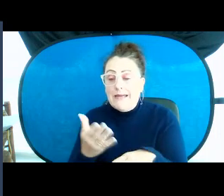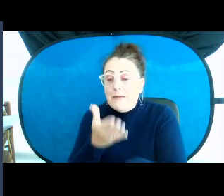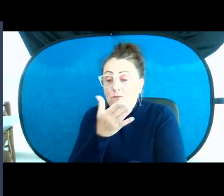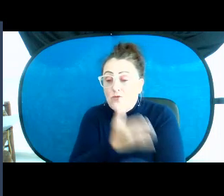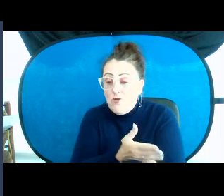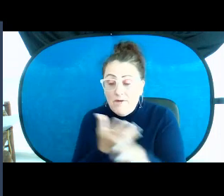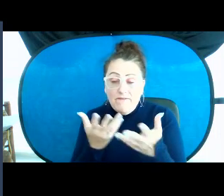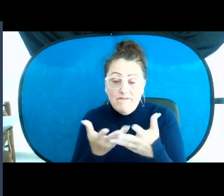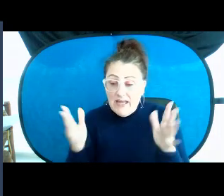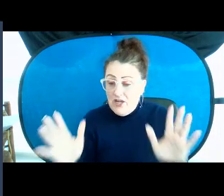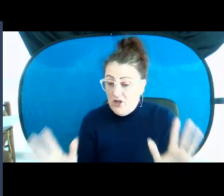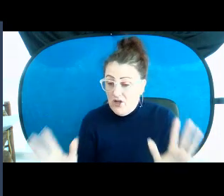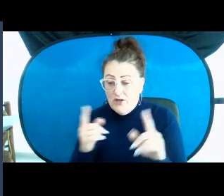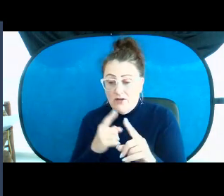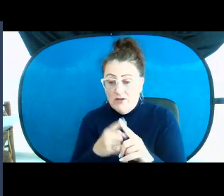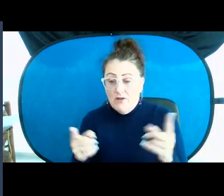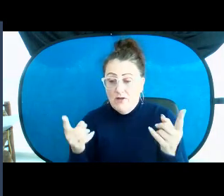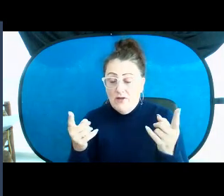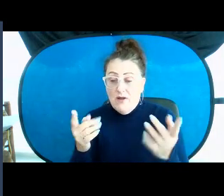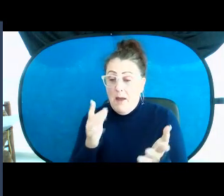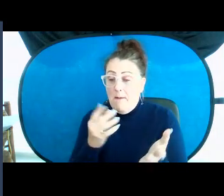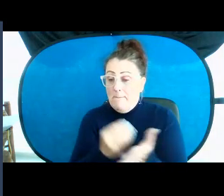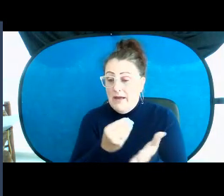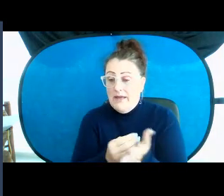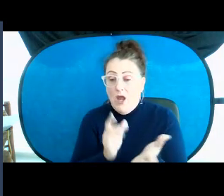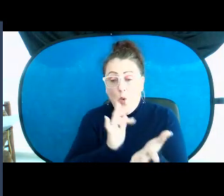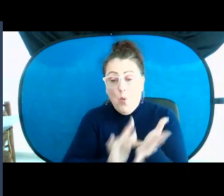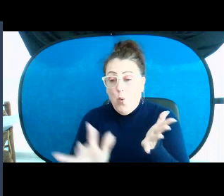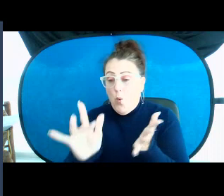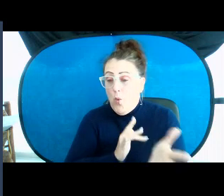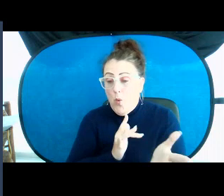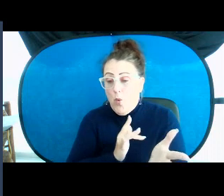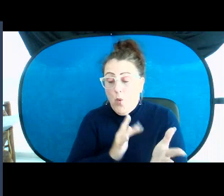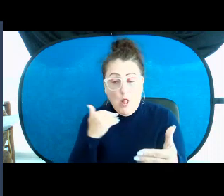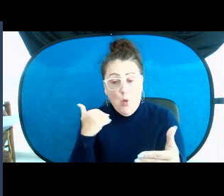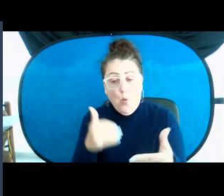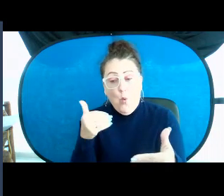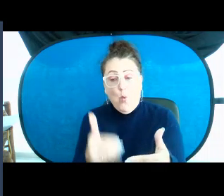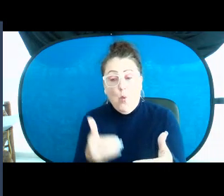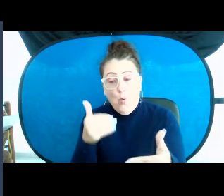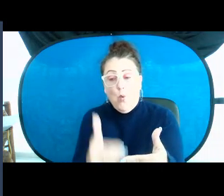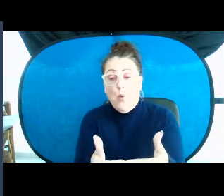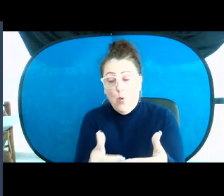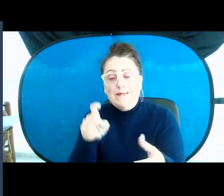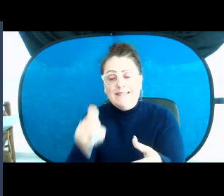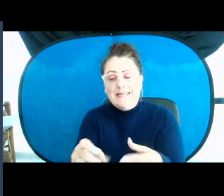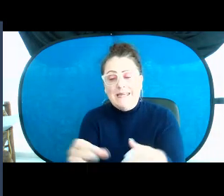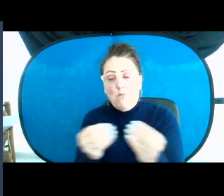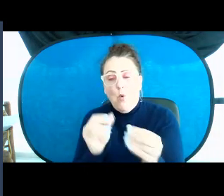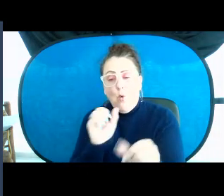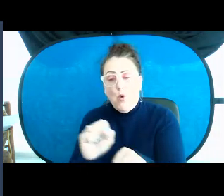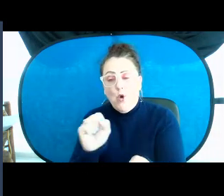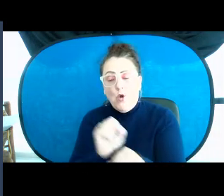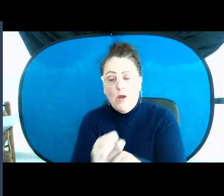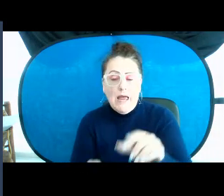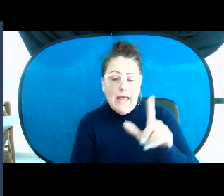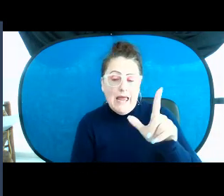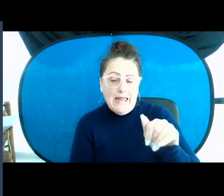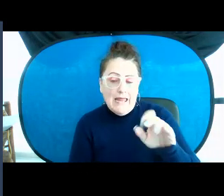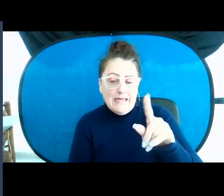and program funds are nearly fully expended. However, some closeout tasks still need to be completed, including landscaping,